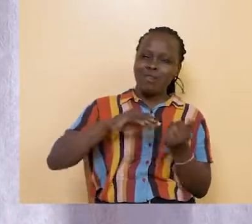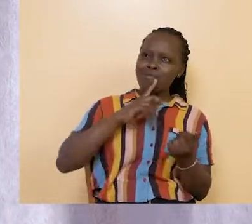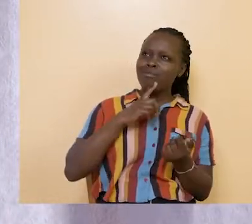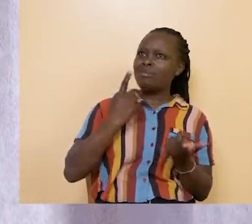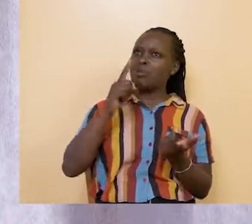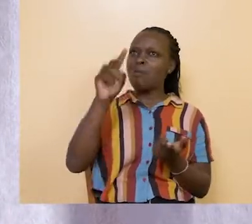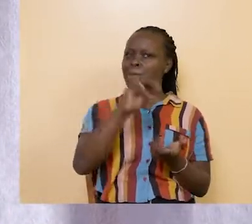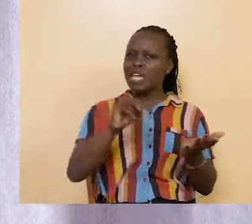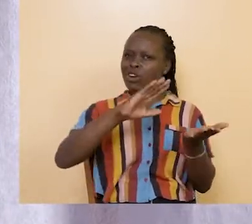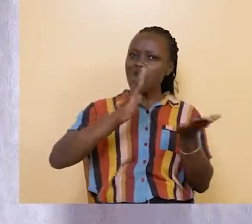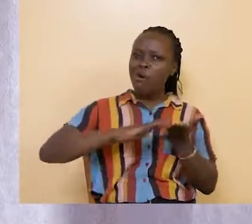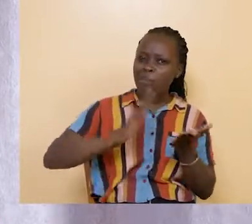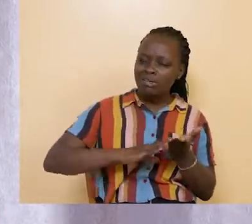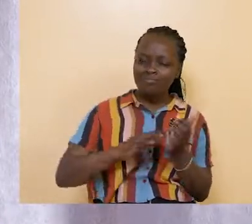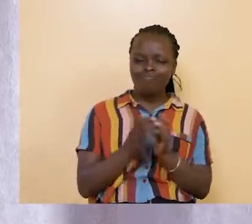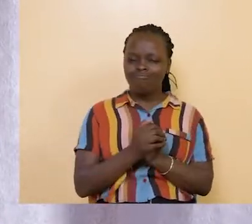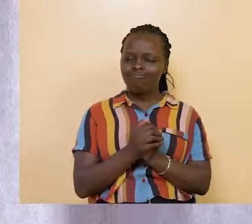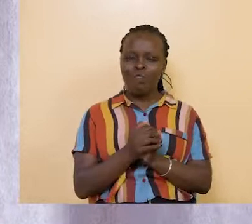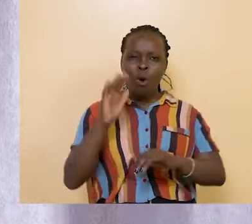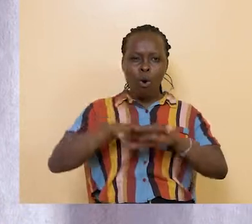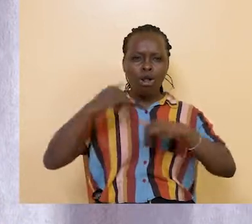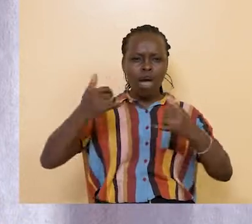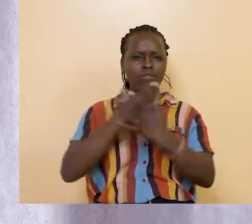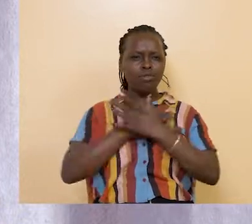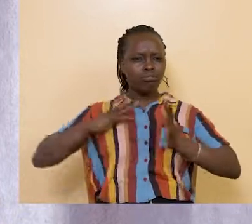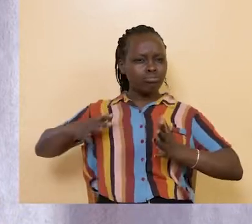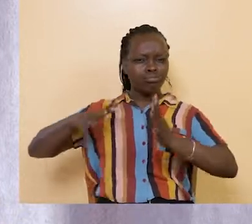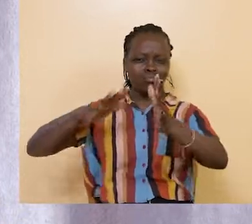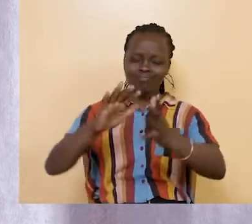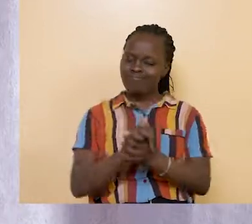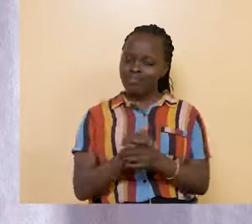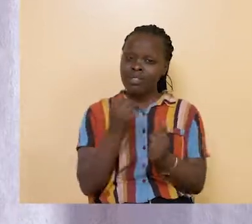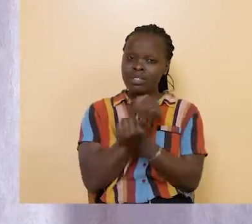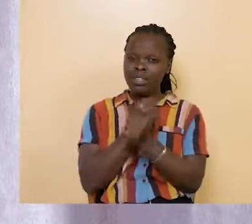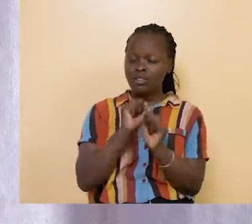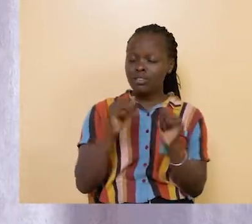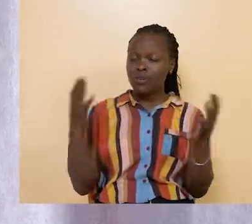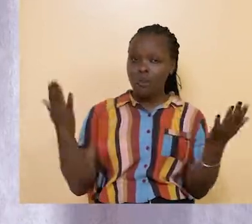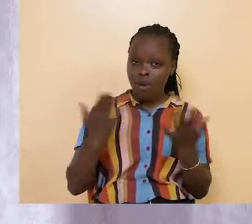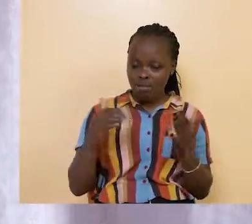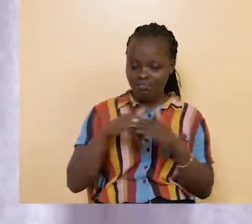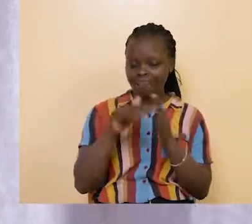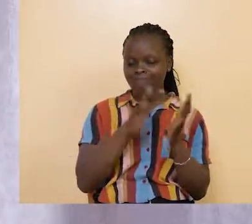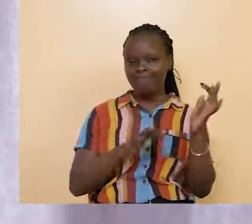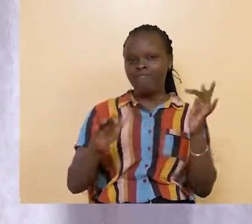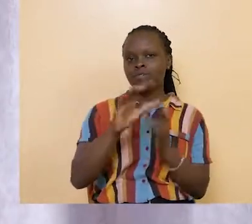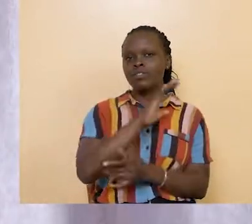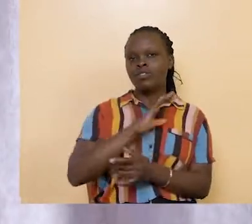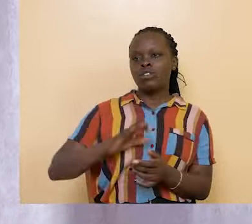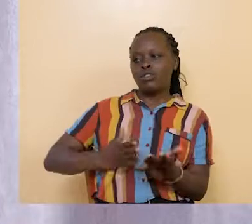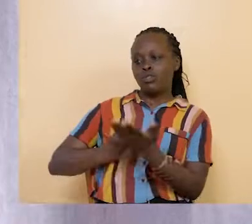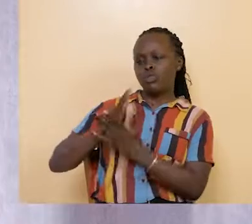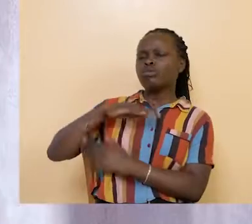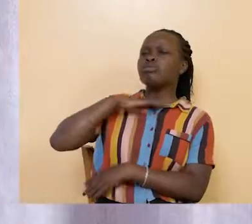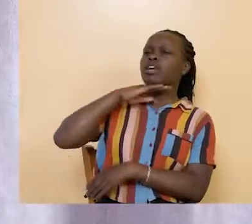comments, thousands of online friends and followers. Salvation is only to be found in Jesus Christ, through the death